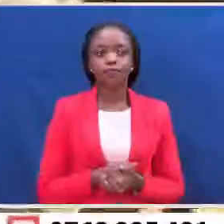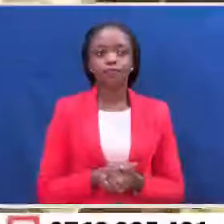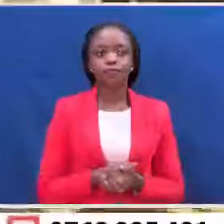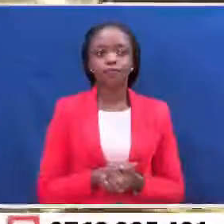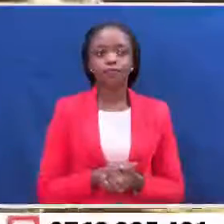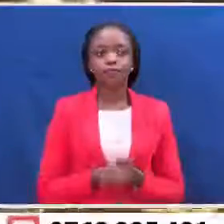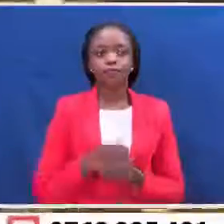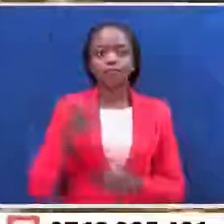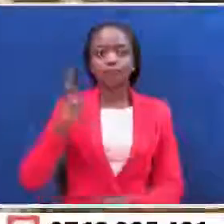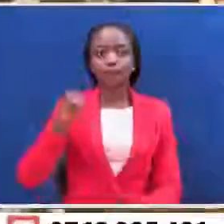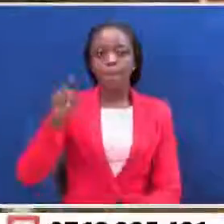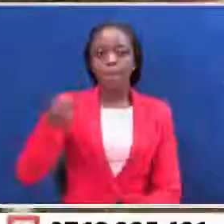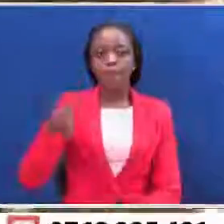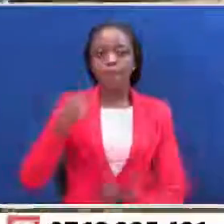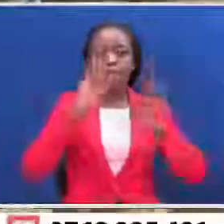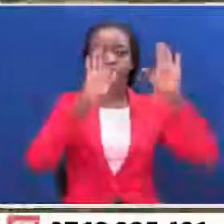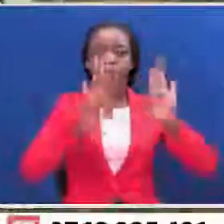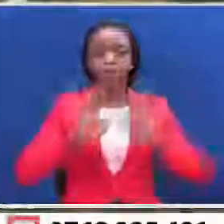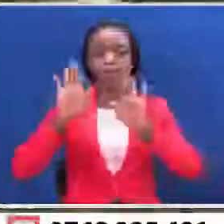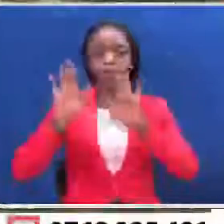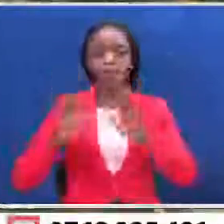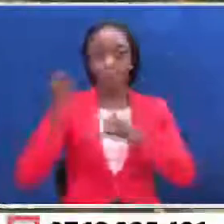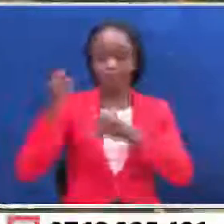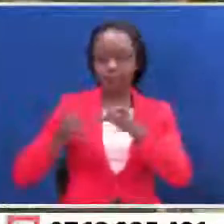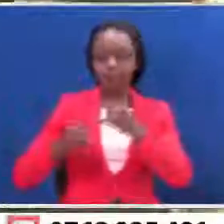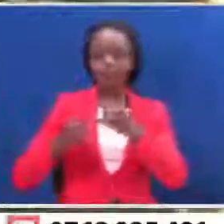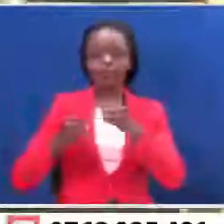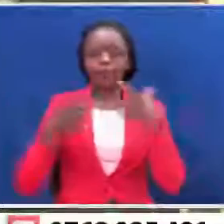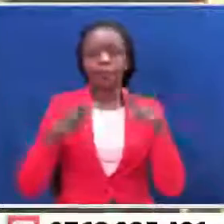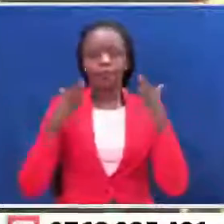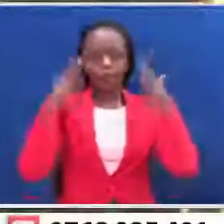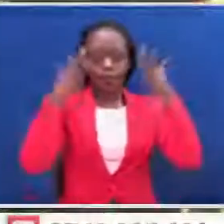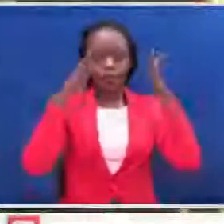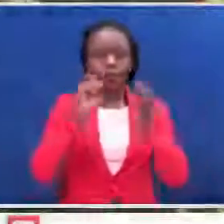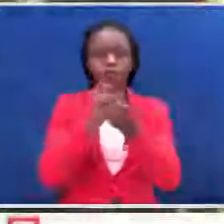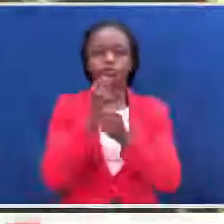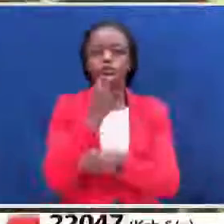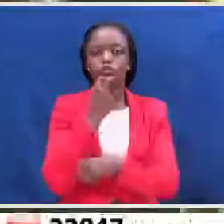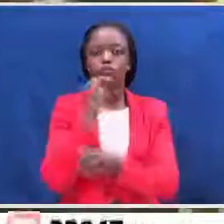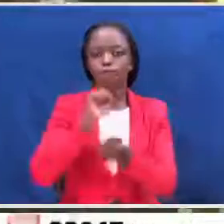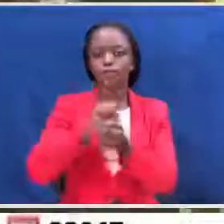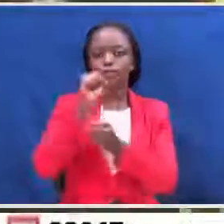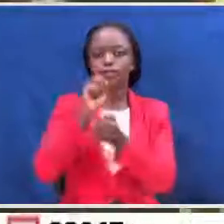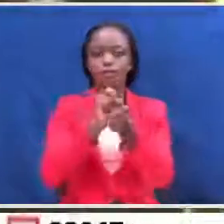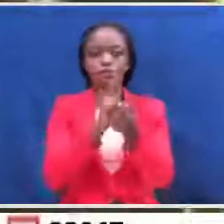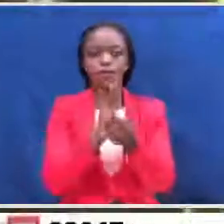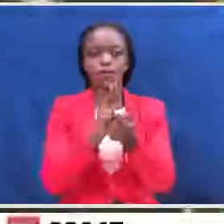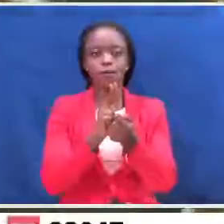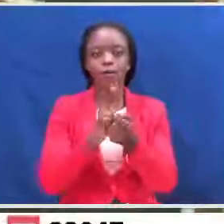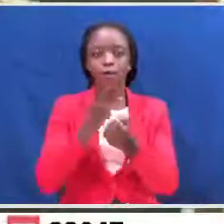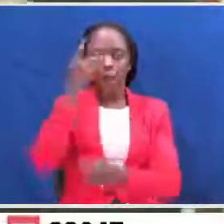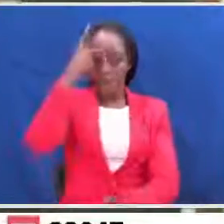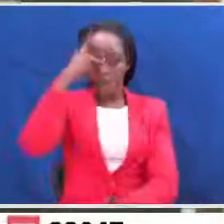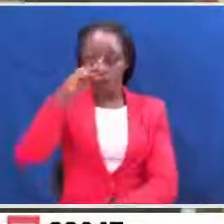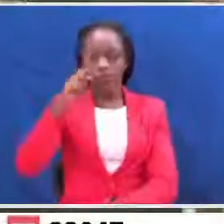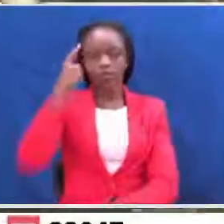The Msambweni by election campaign came to an end with the mini polls set for Tuesday, 15th December, with squabbling politics between